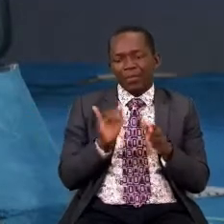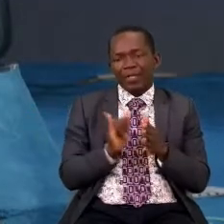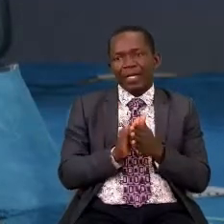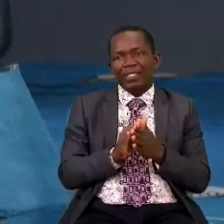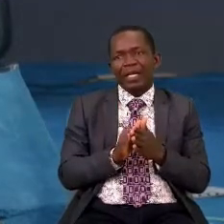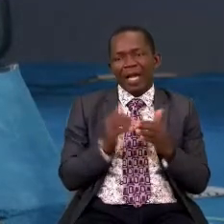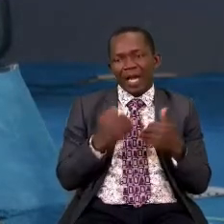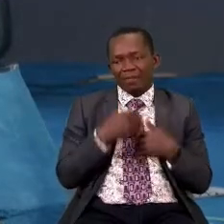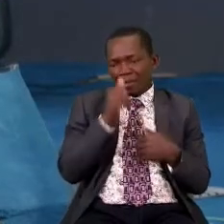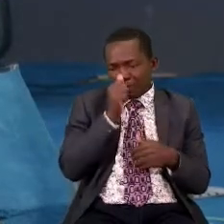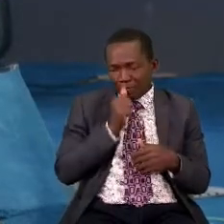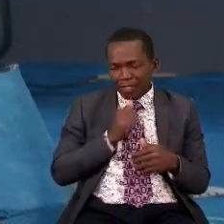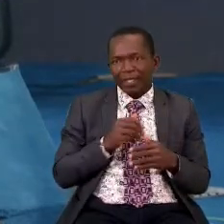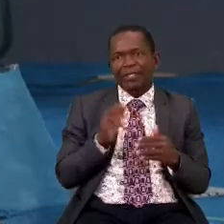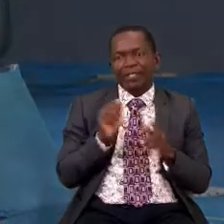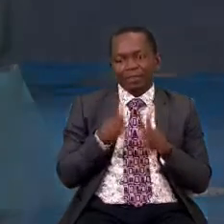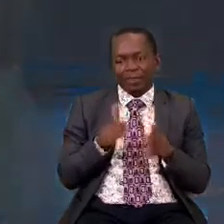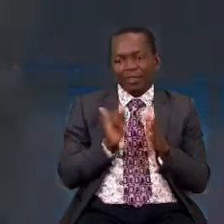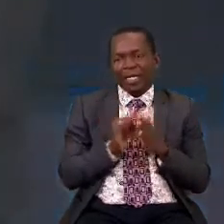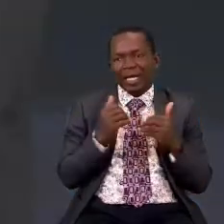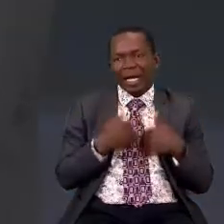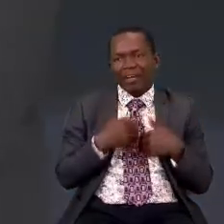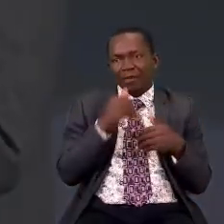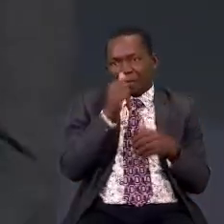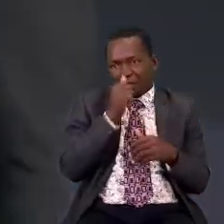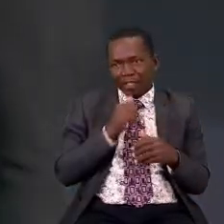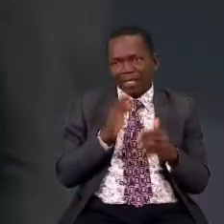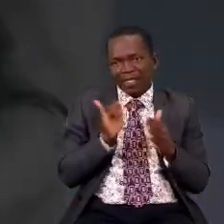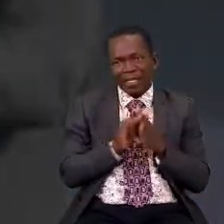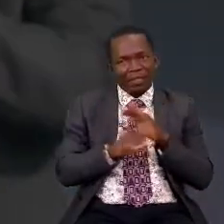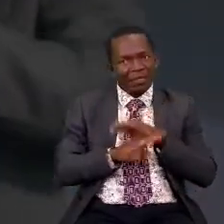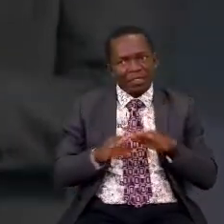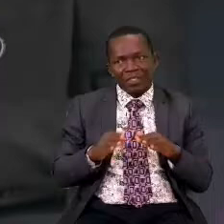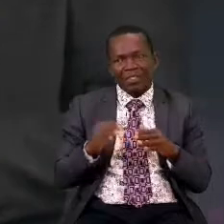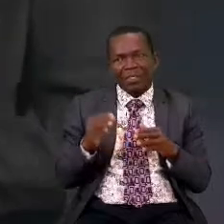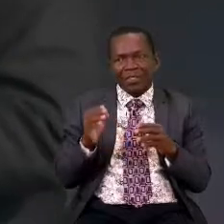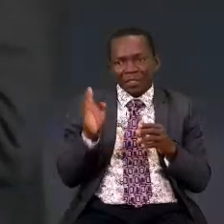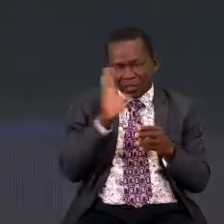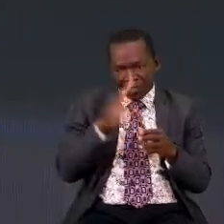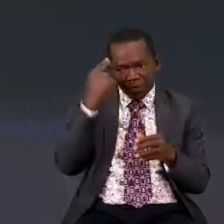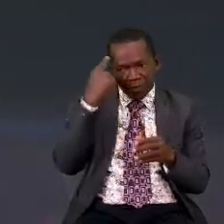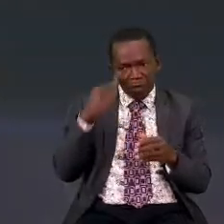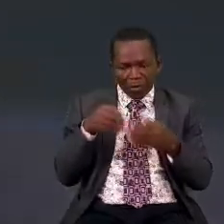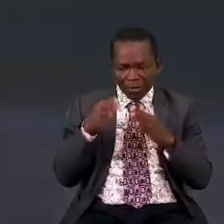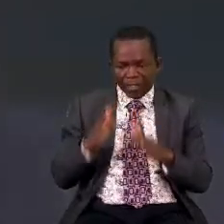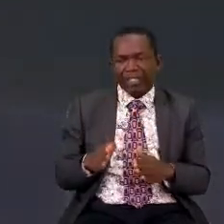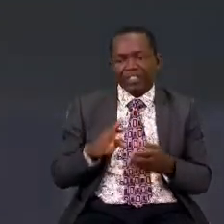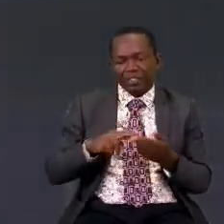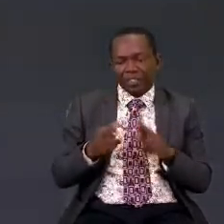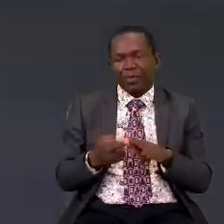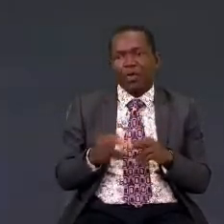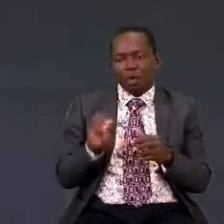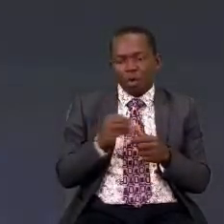for authority, as if they're looking for a political position in the church, it says, blessed are